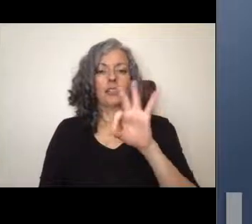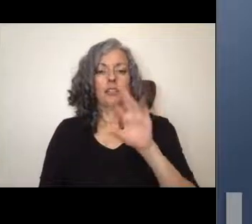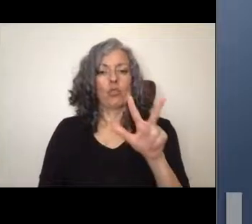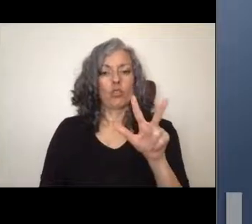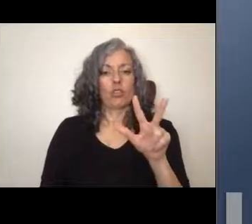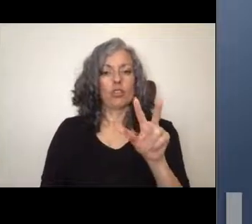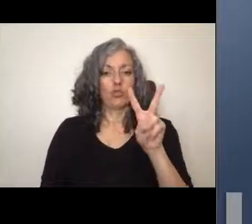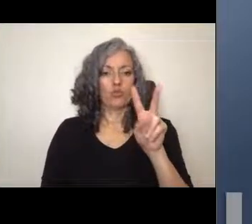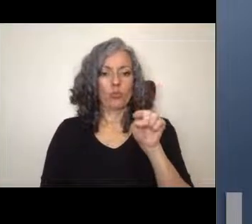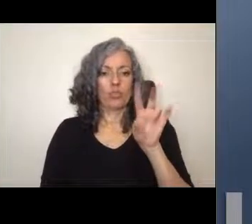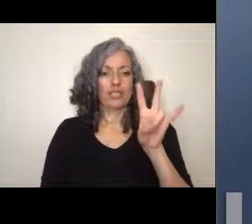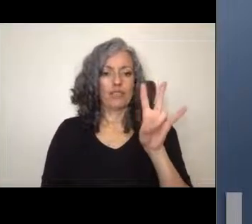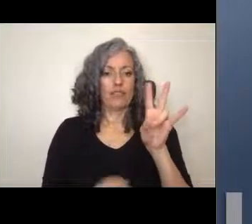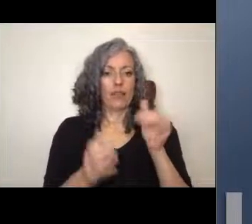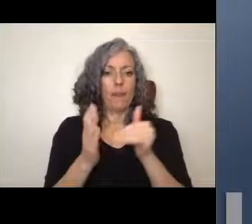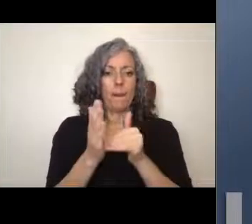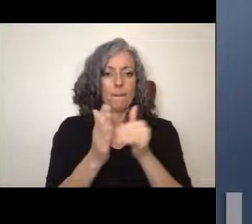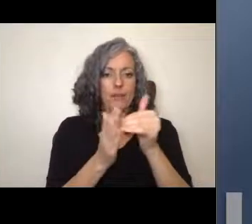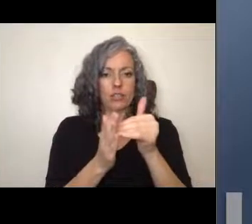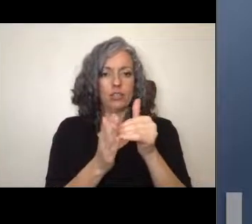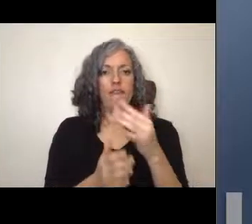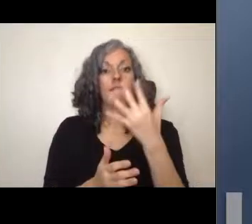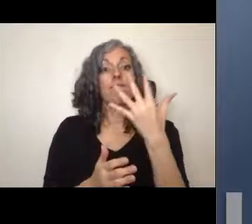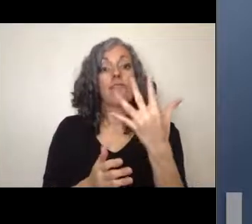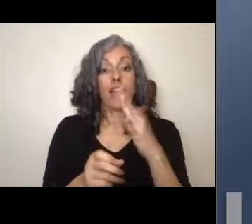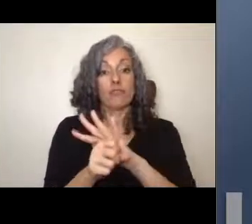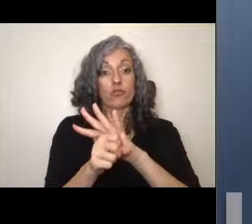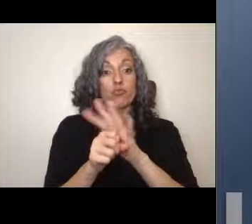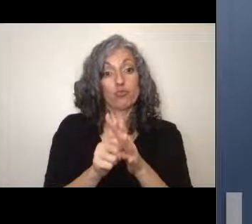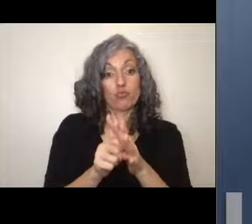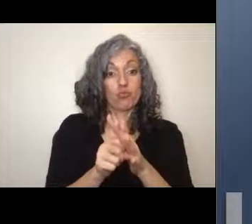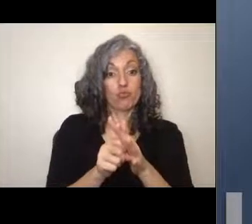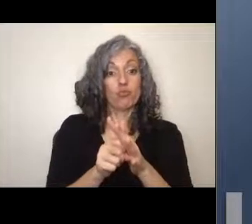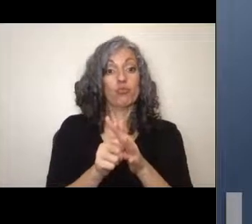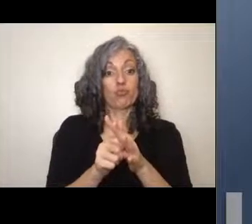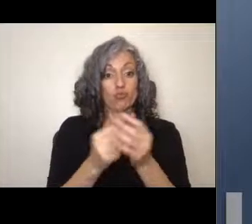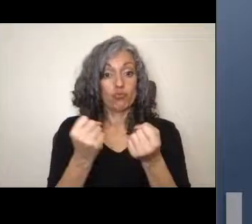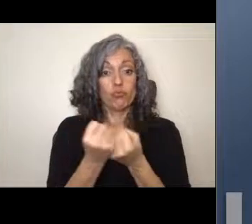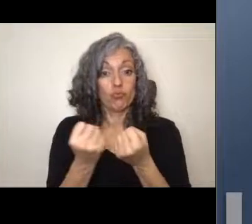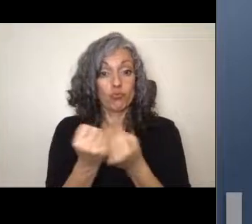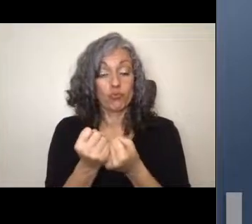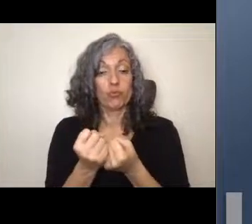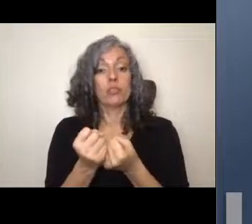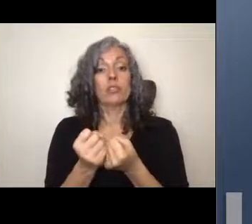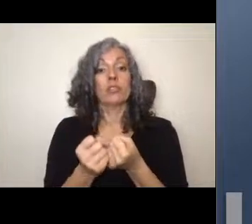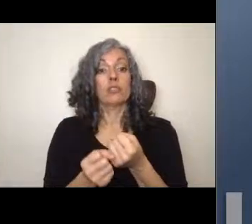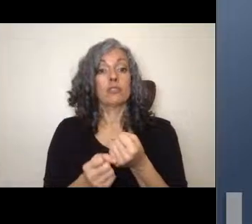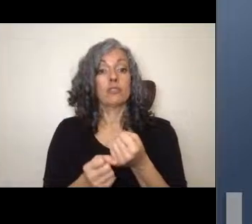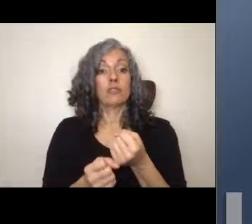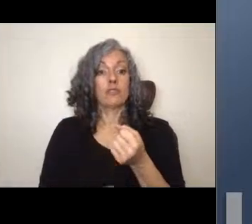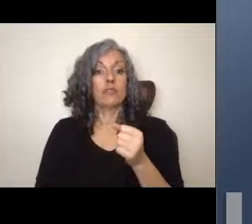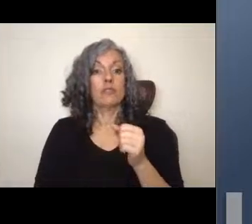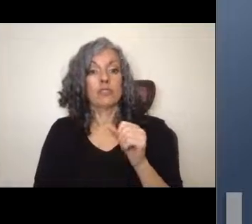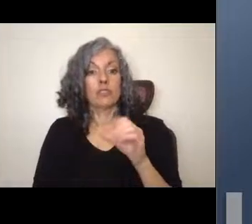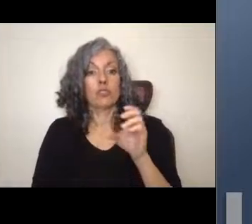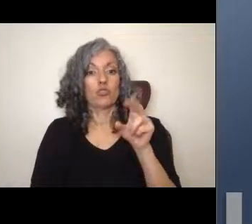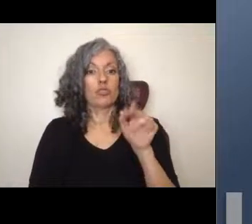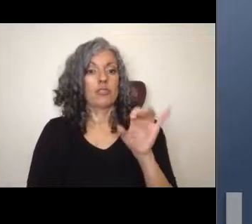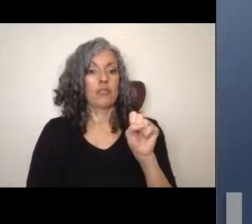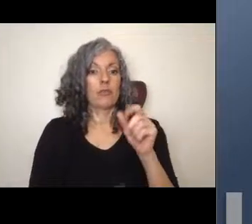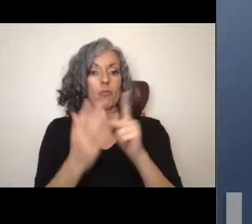to 5 Federal Corona Response Relief Supplemental Appropriations Act of 2021, also known as the CRISA program. And then tab